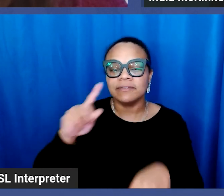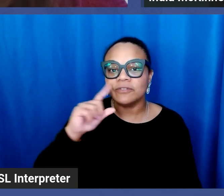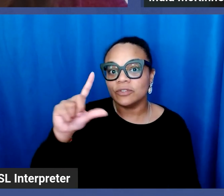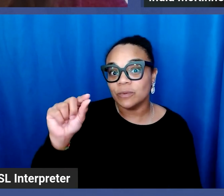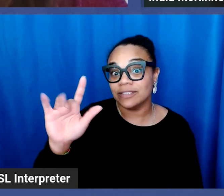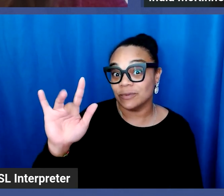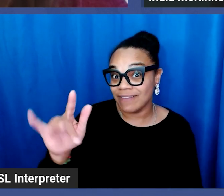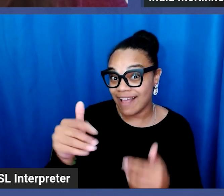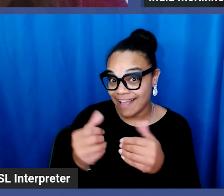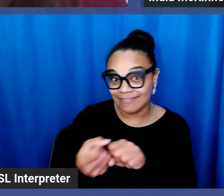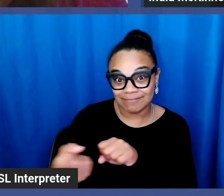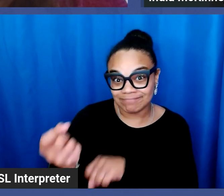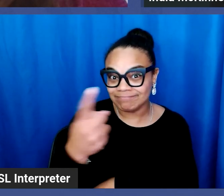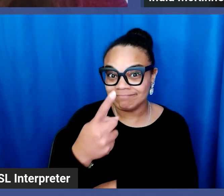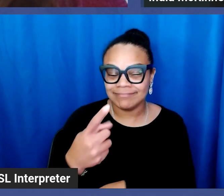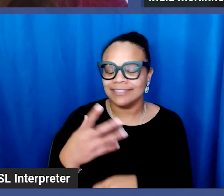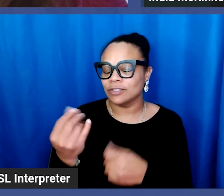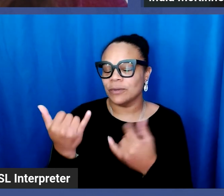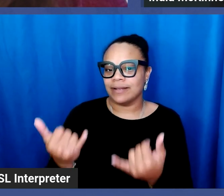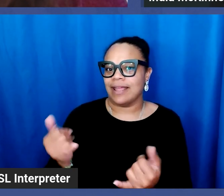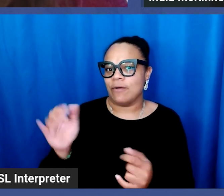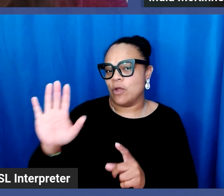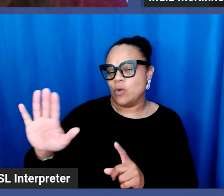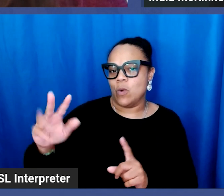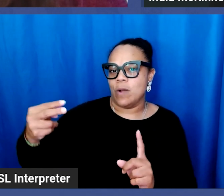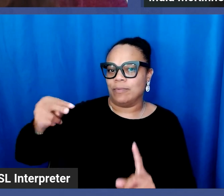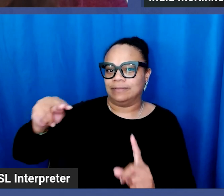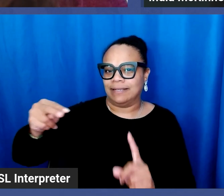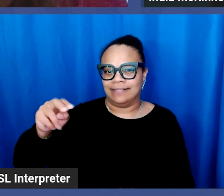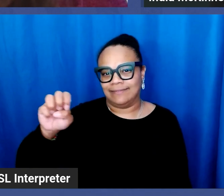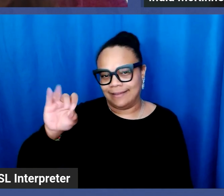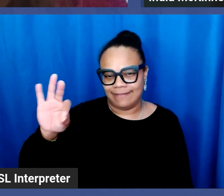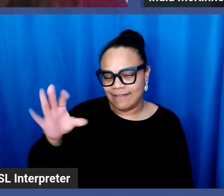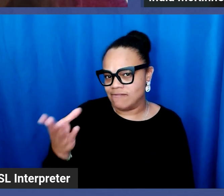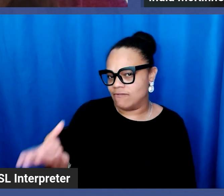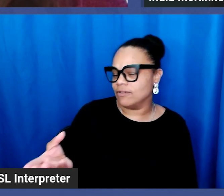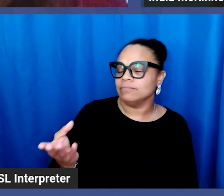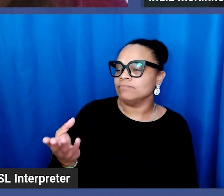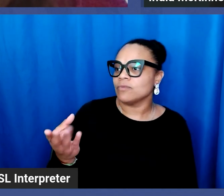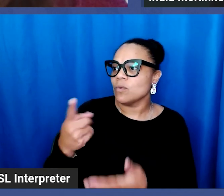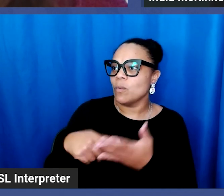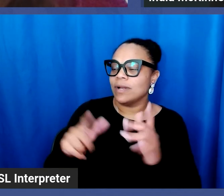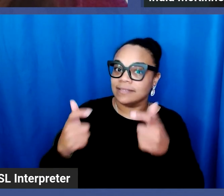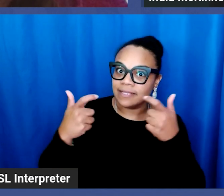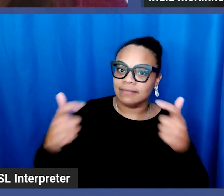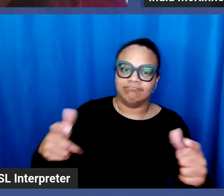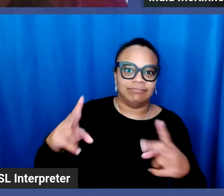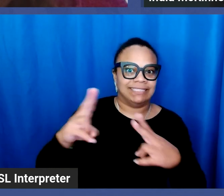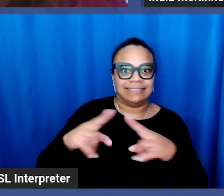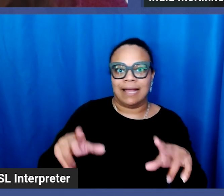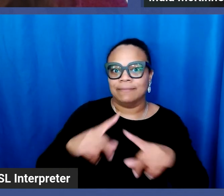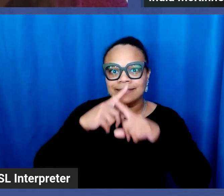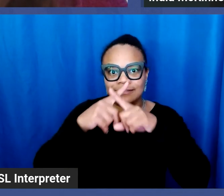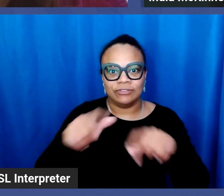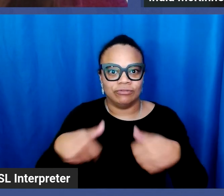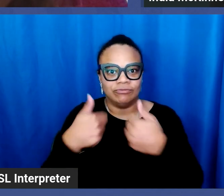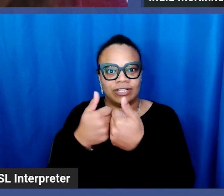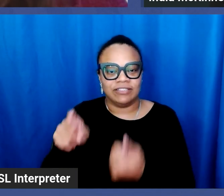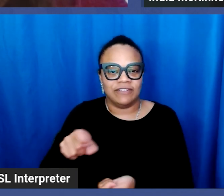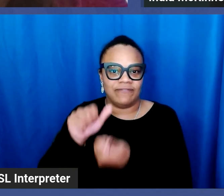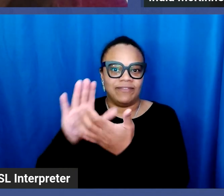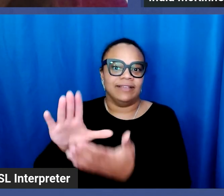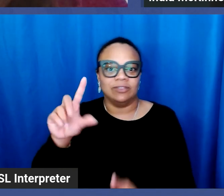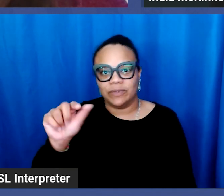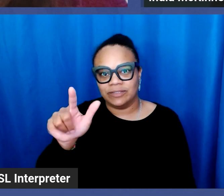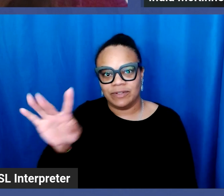2025? And so from where you're sitting at EFF, what have been the biggest censorship challenges in 2024,